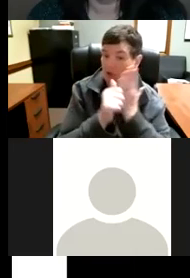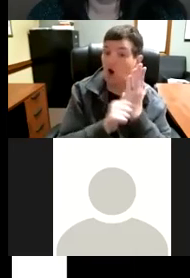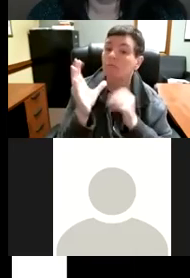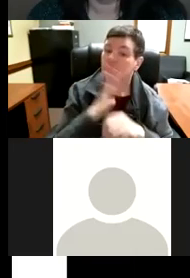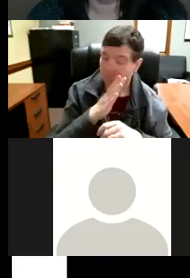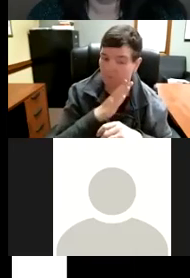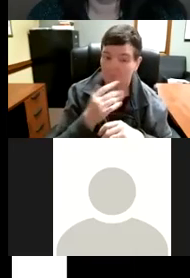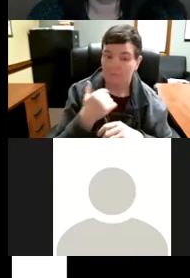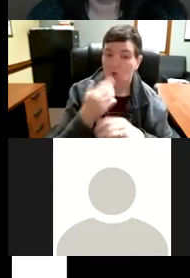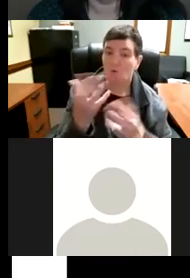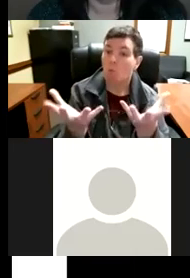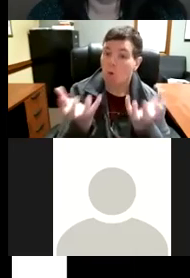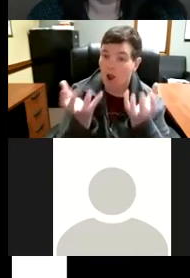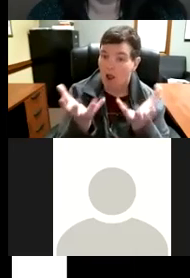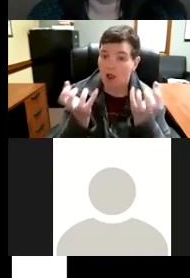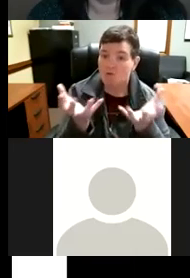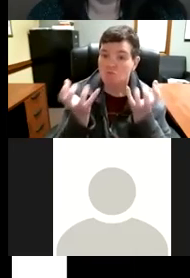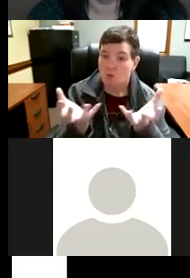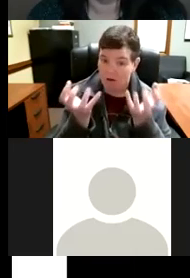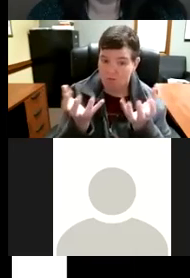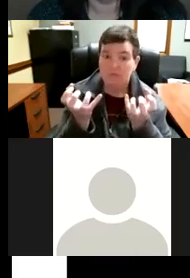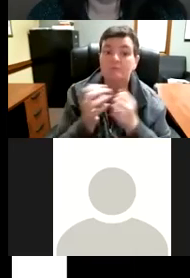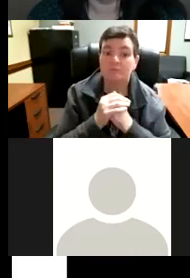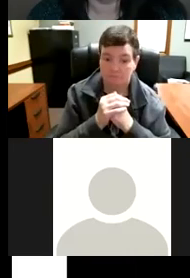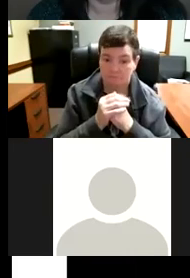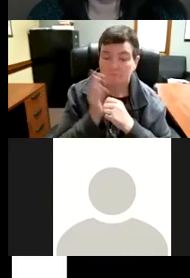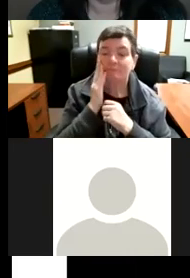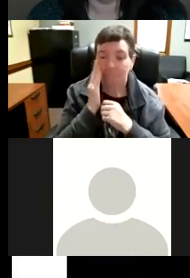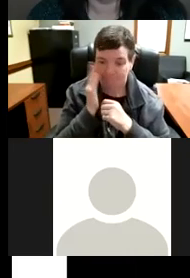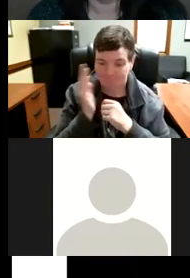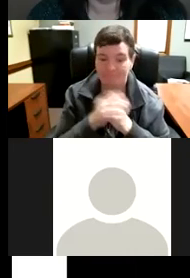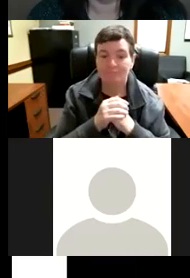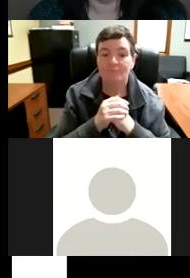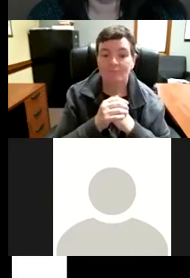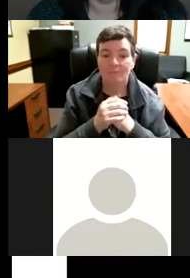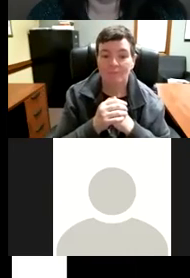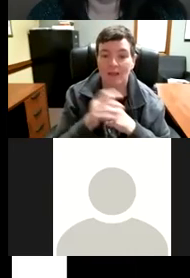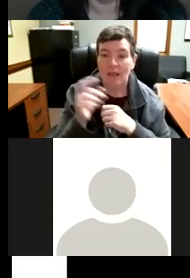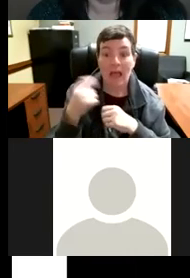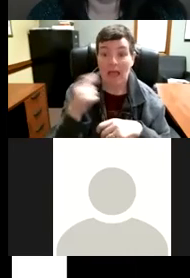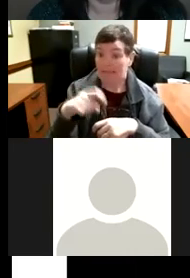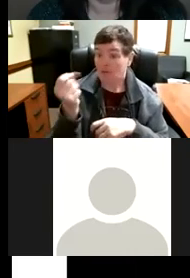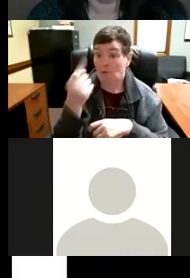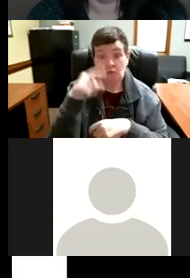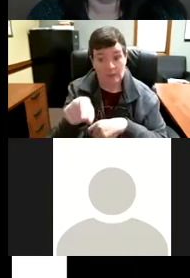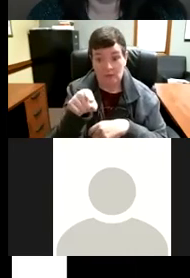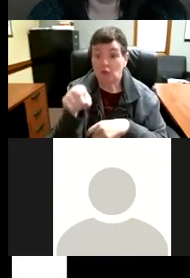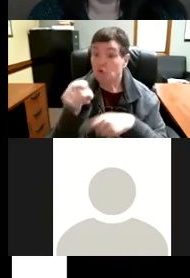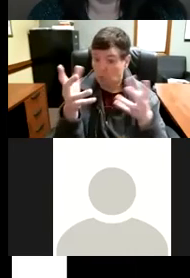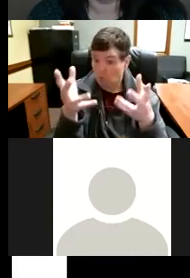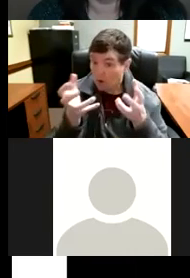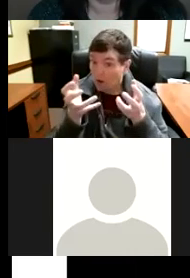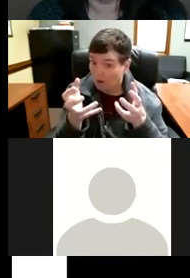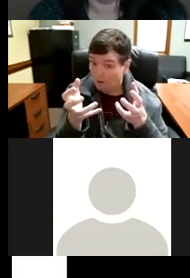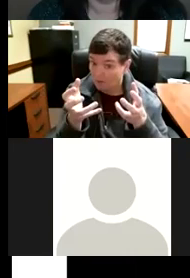Look, want. Want. And I know, but you have to make sure I understand. What do you want? You